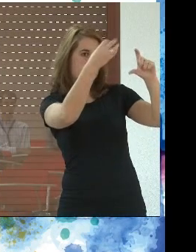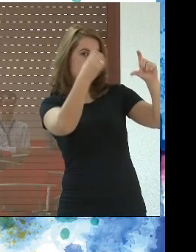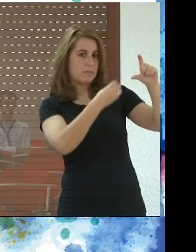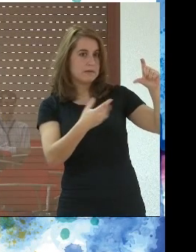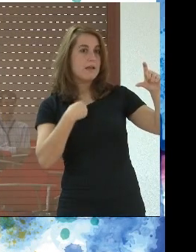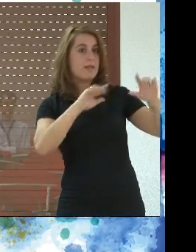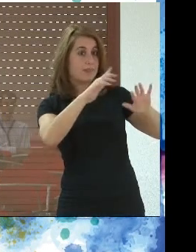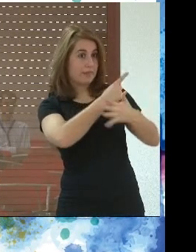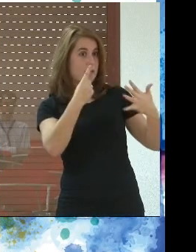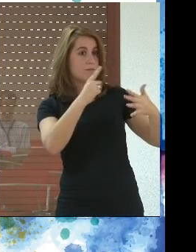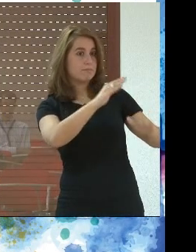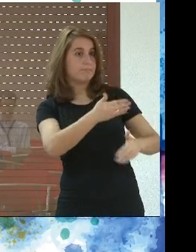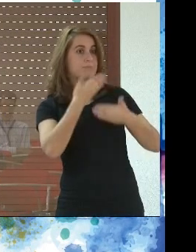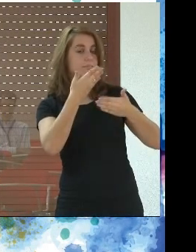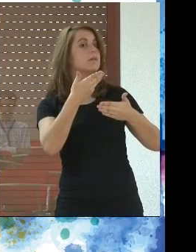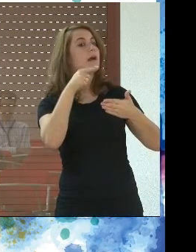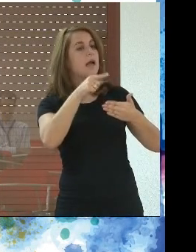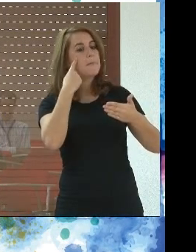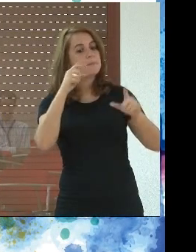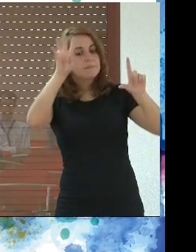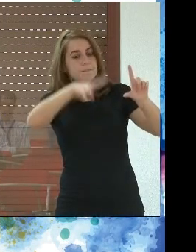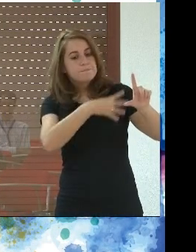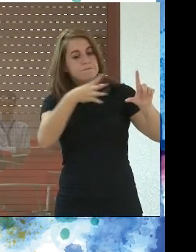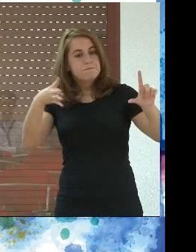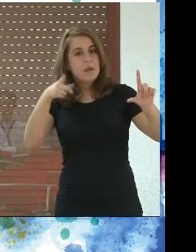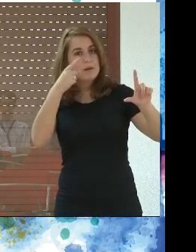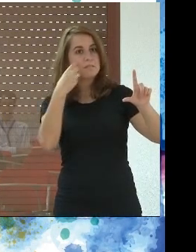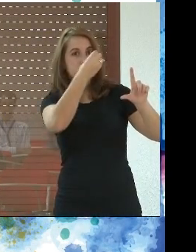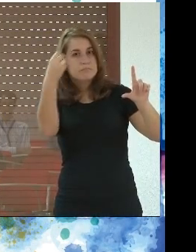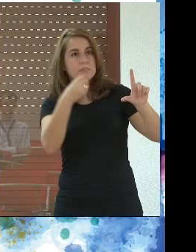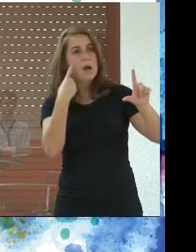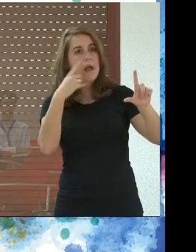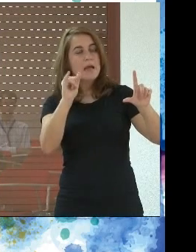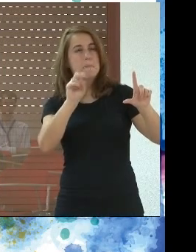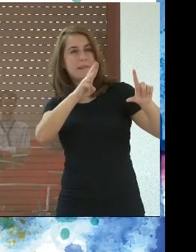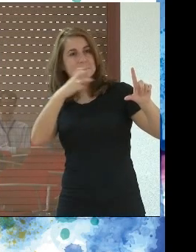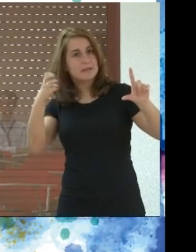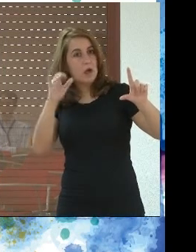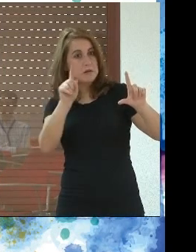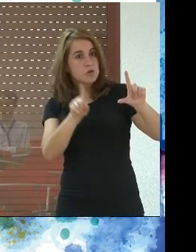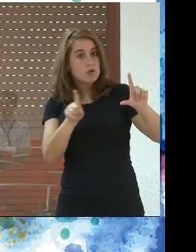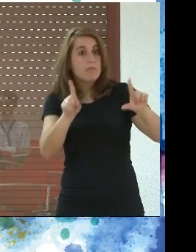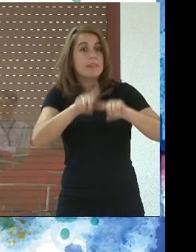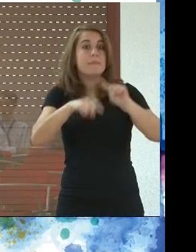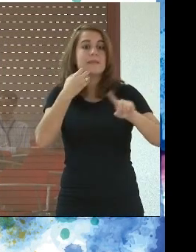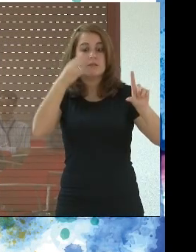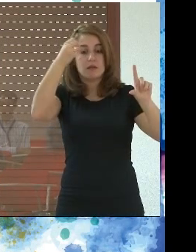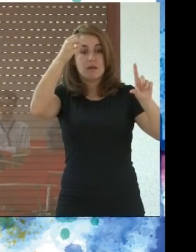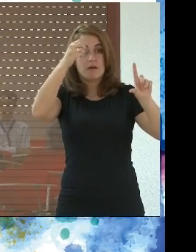samples, and it tries to determine whether the illumination exists, the